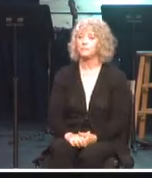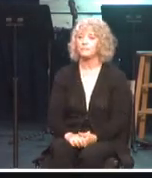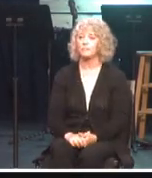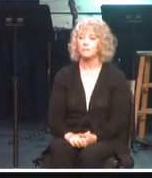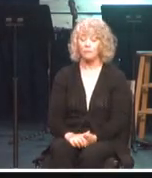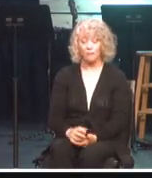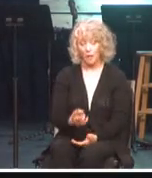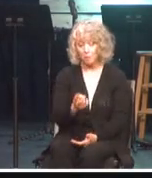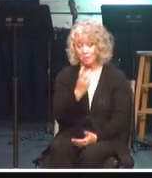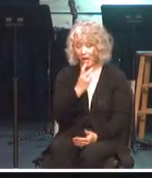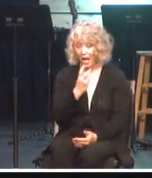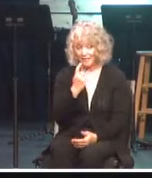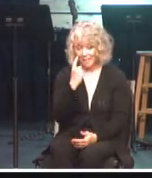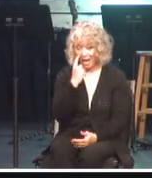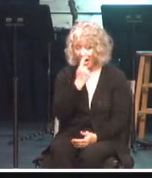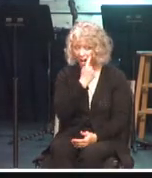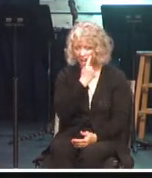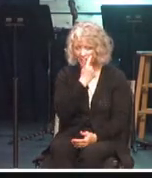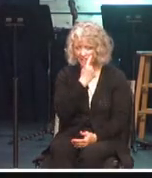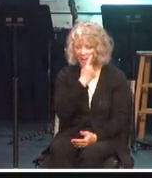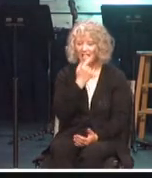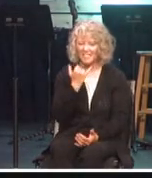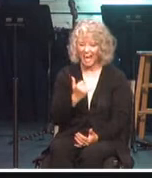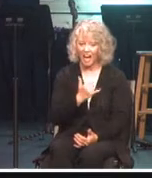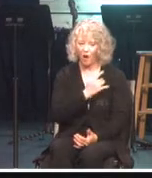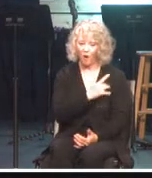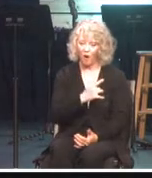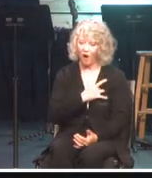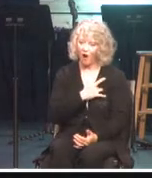From blind eyes to now a sin-loving heart.